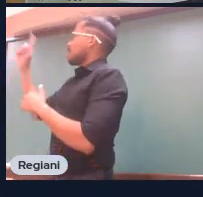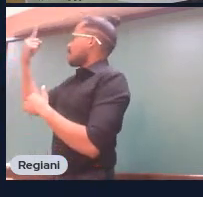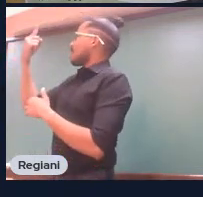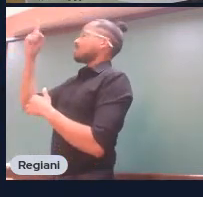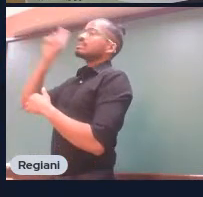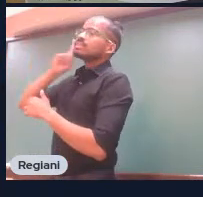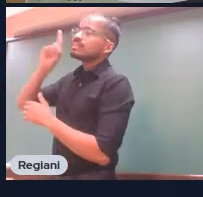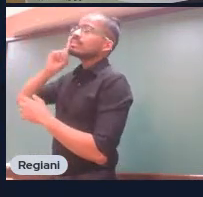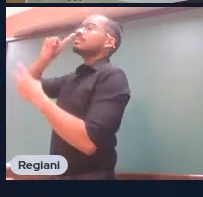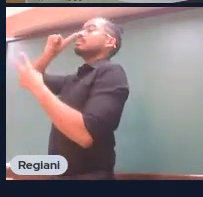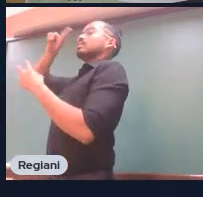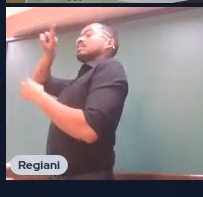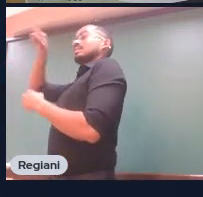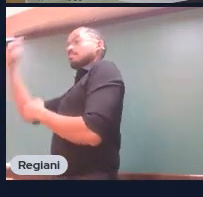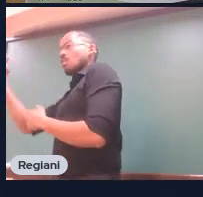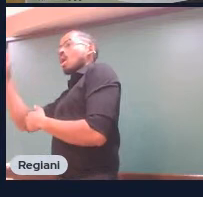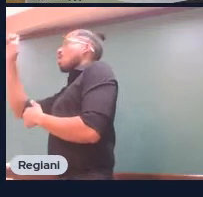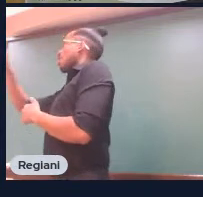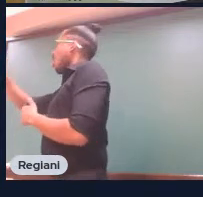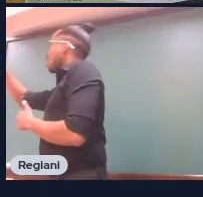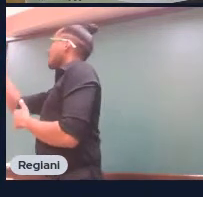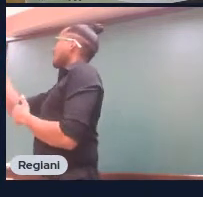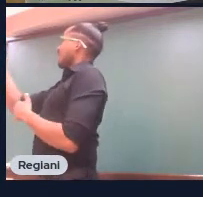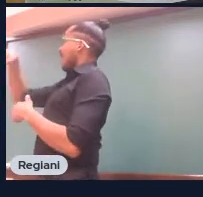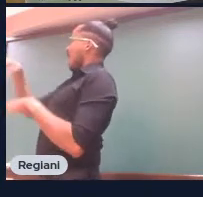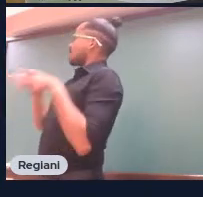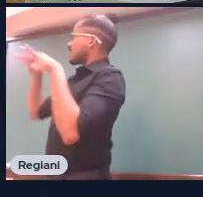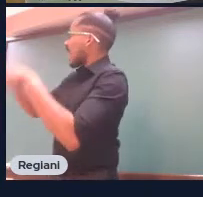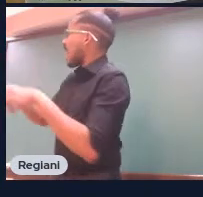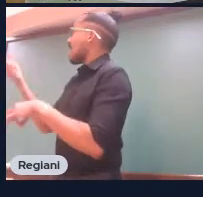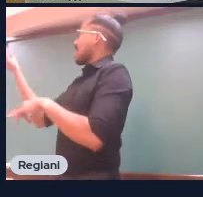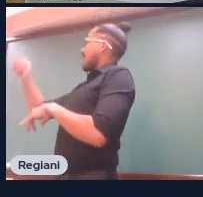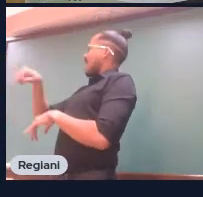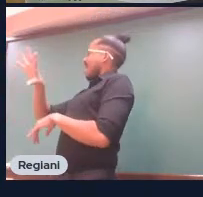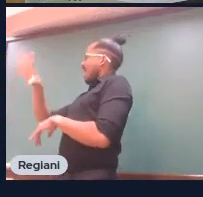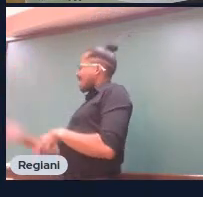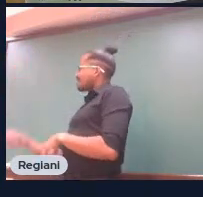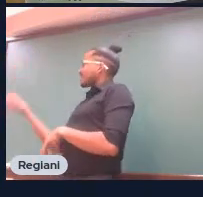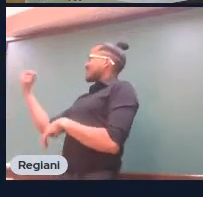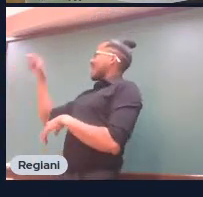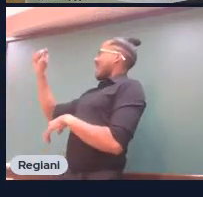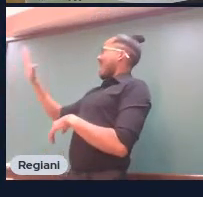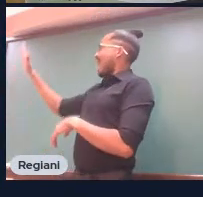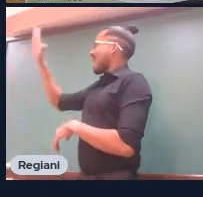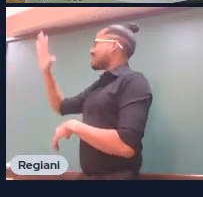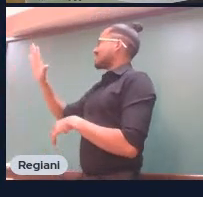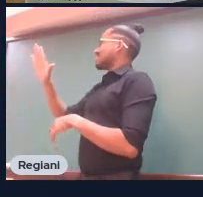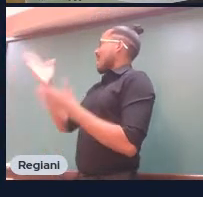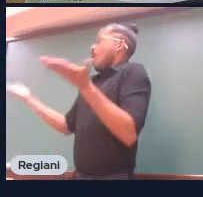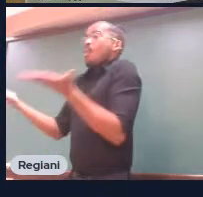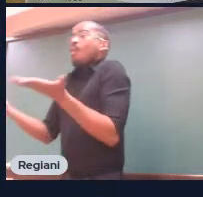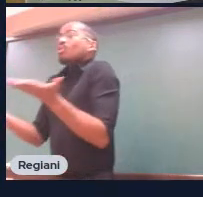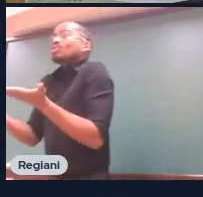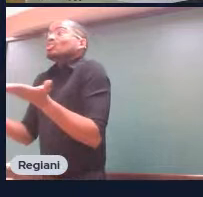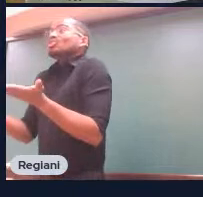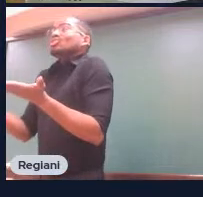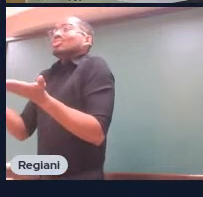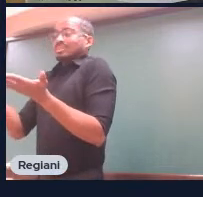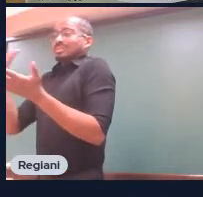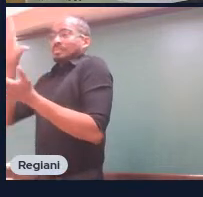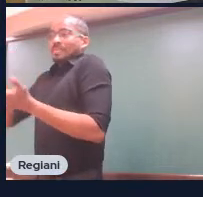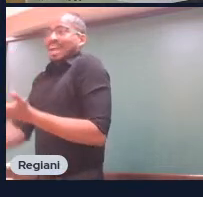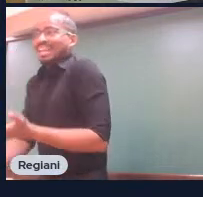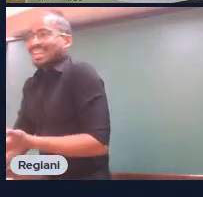FLex, AsiaLex, and now we are at, it's still between brackets, we haven't finished, we haven't completed, we don't know if we'll survive at